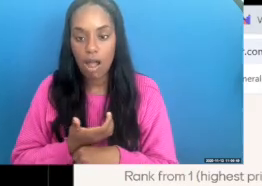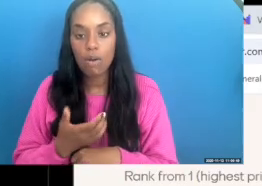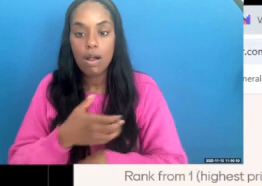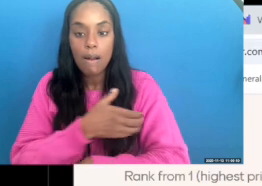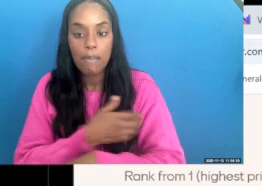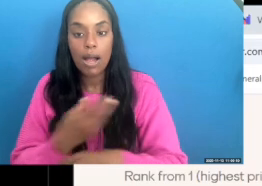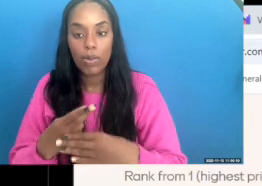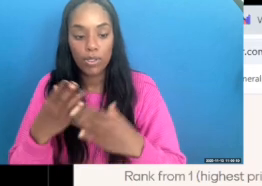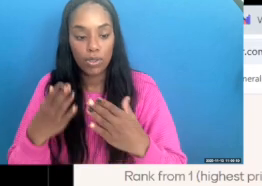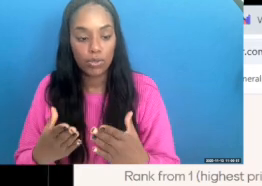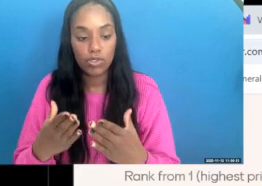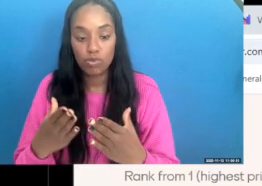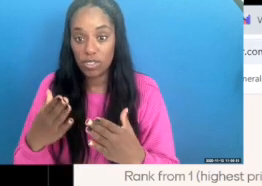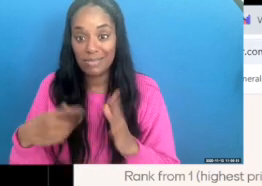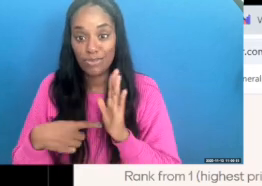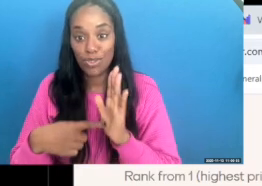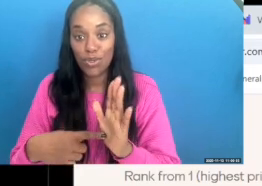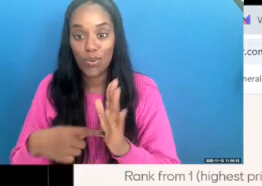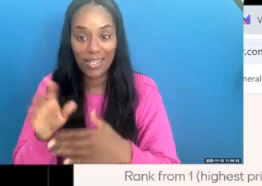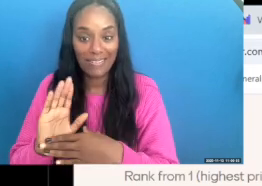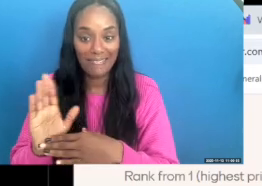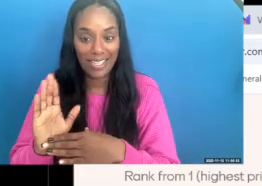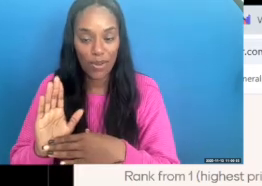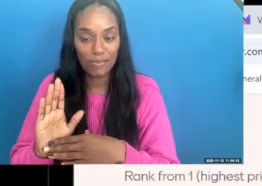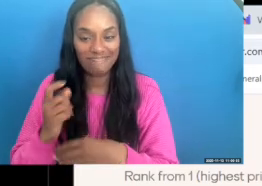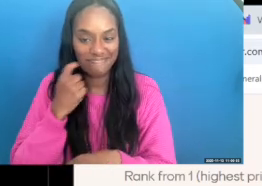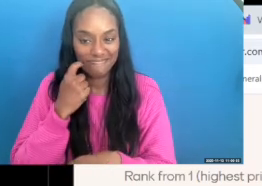power users was featured in the video earlier.